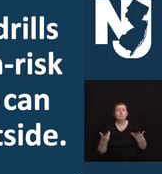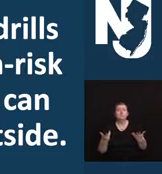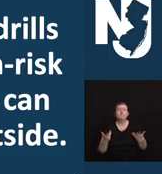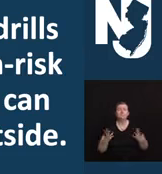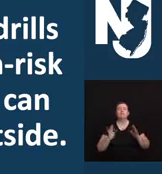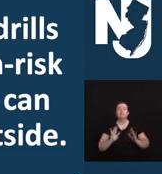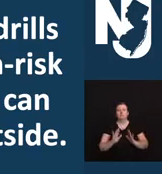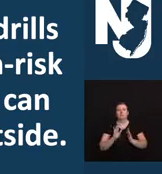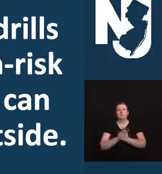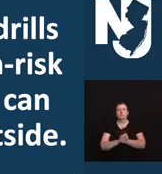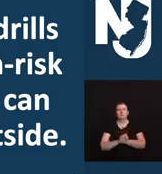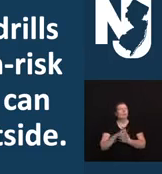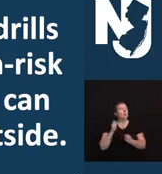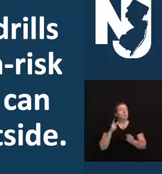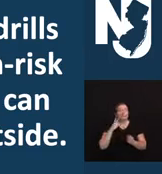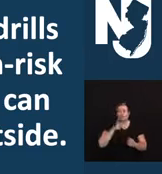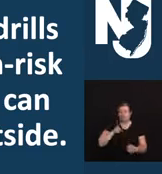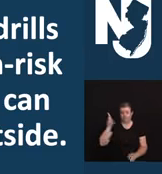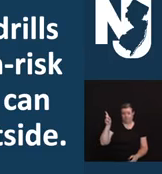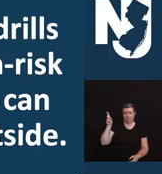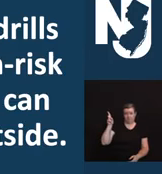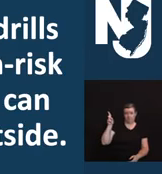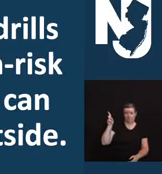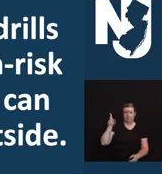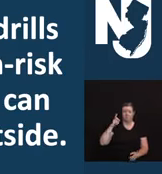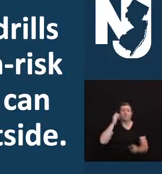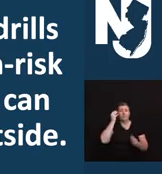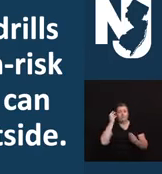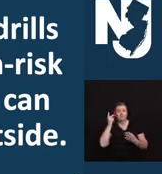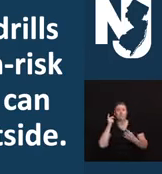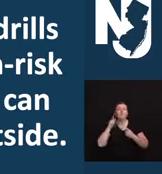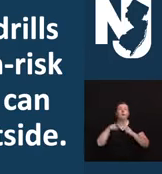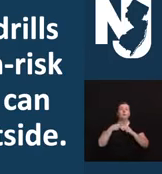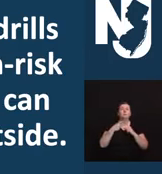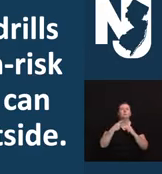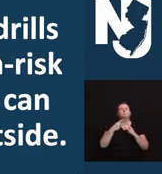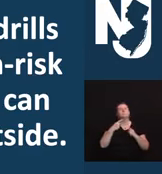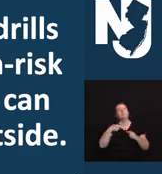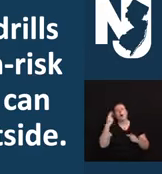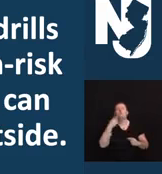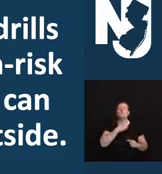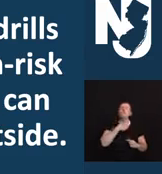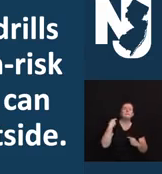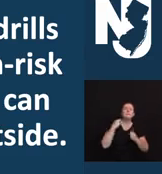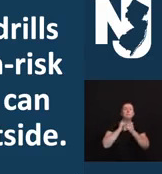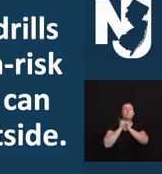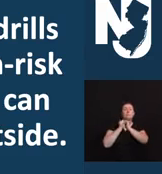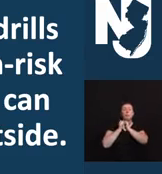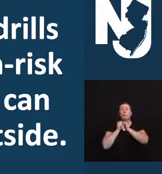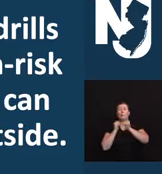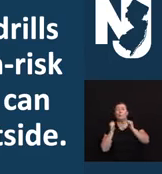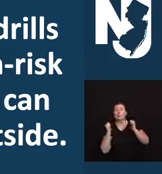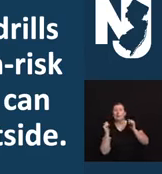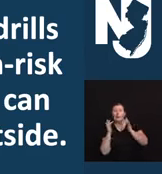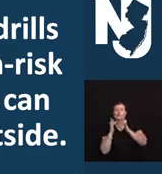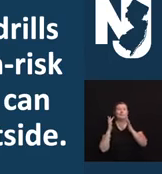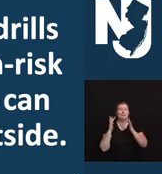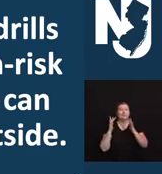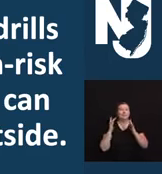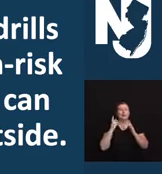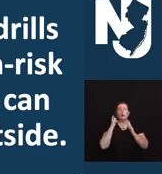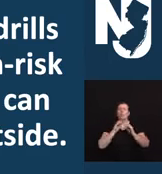drills and practices to resume for high-risk sports and activities, And I'm doing this clarification to allay any